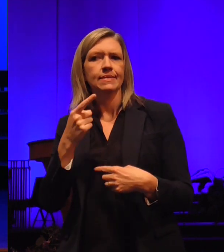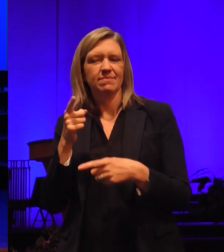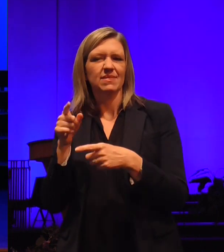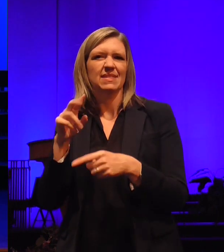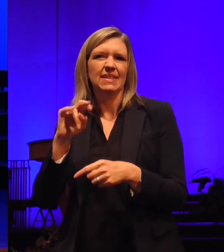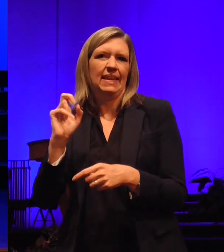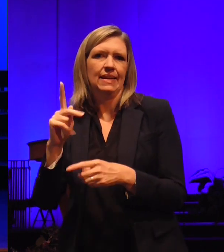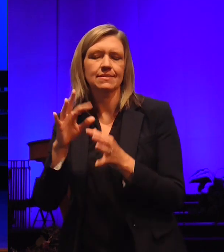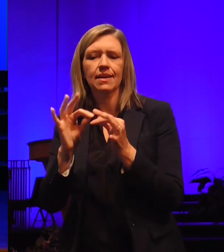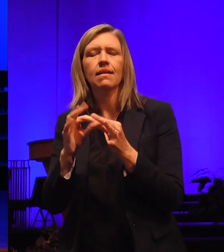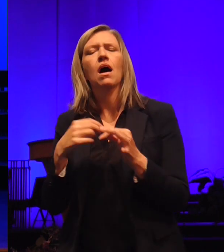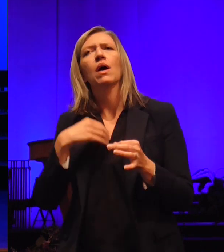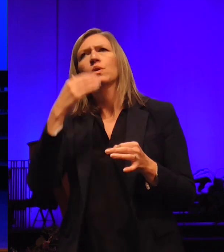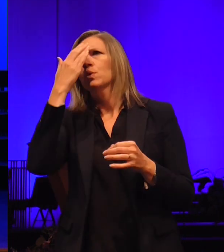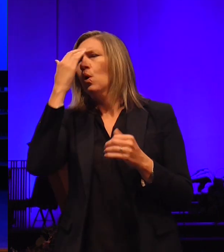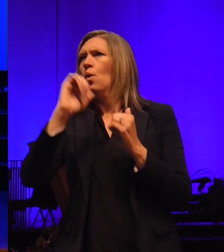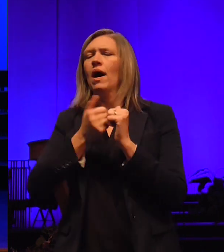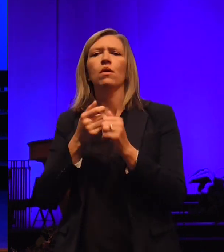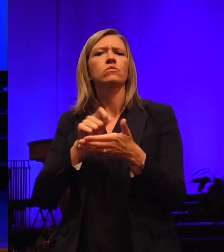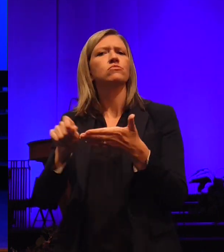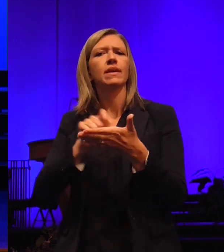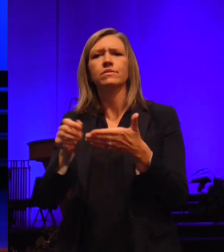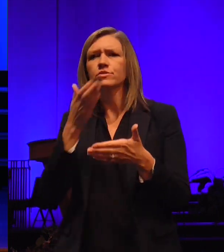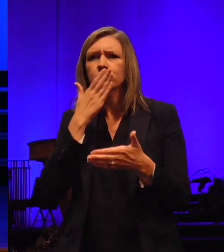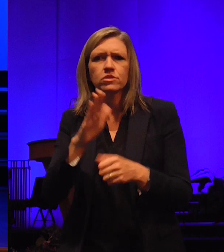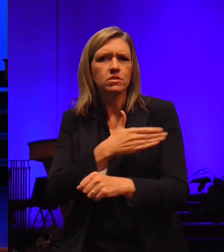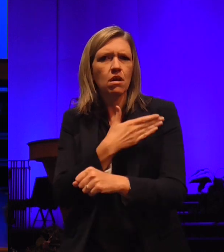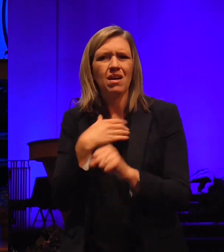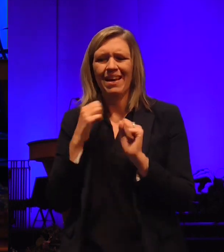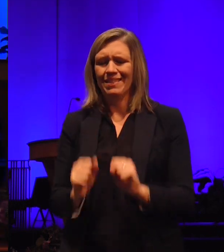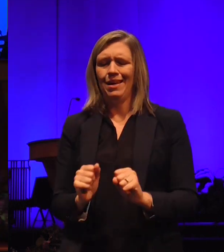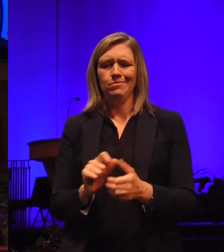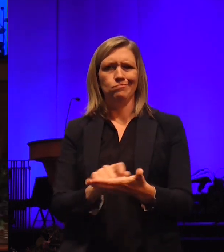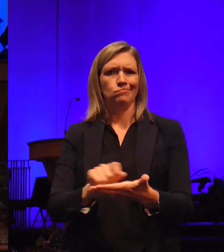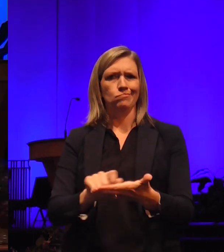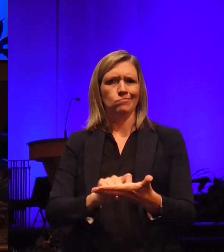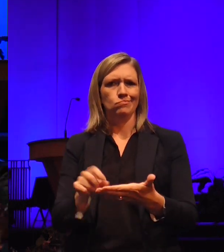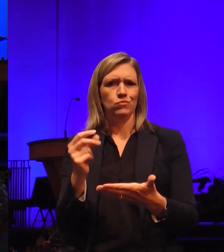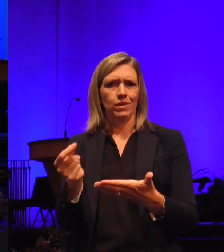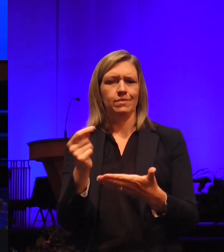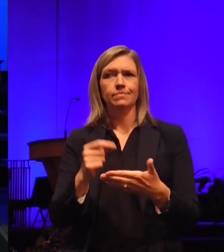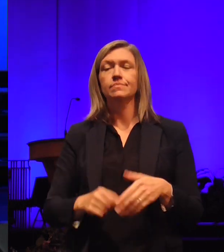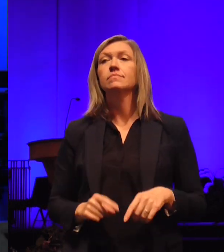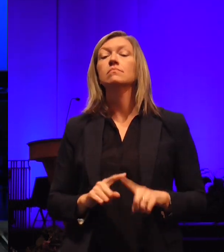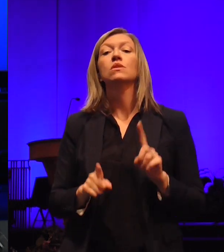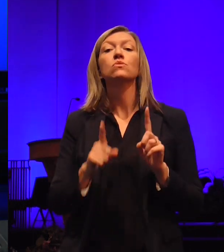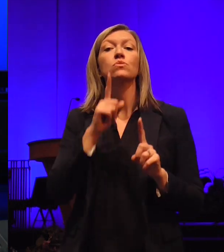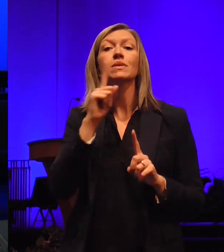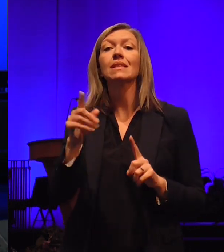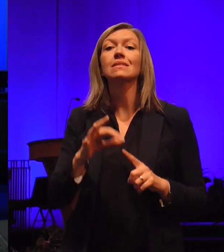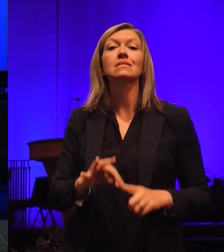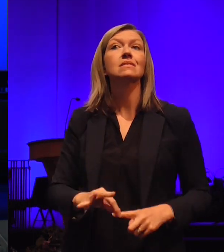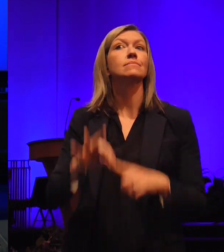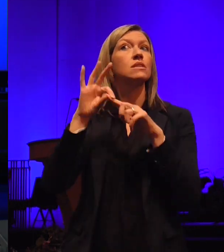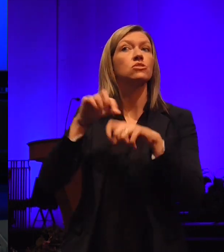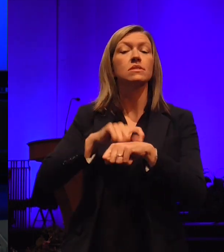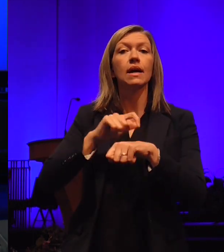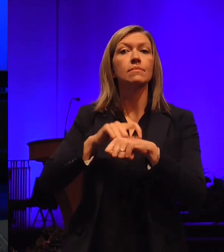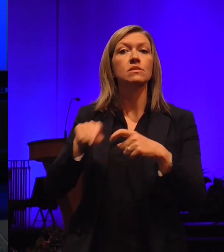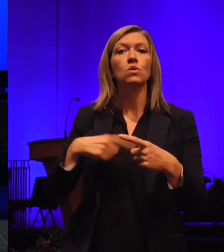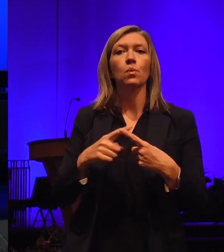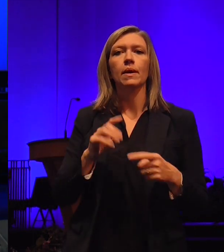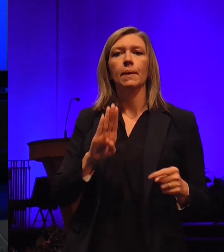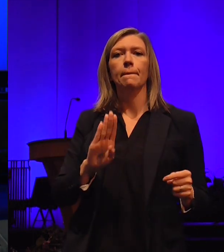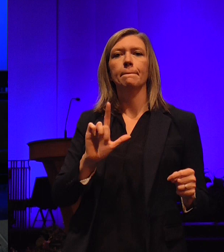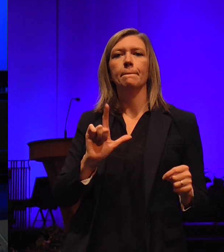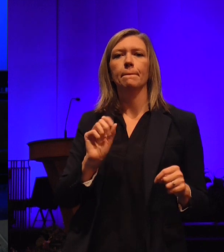song. I can write one right now, but the real special times is when the bloke shows up." We in